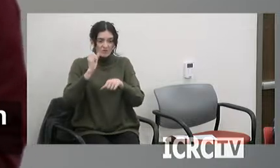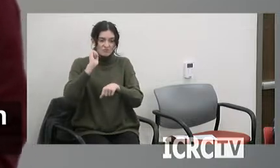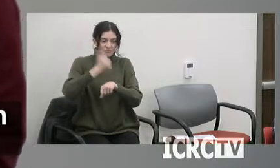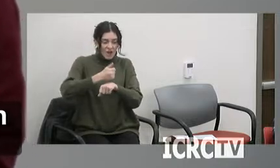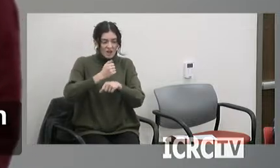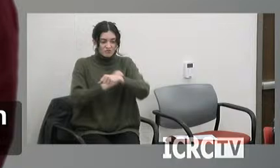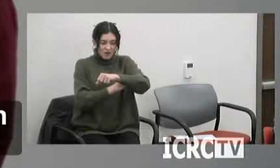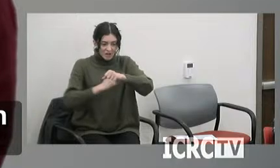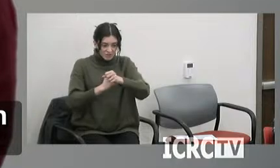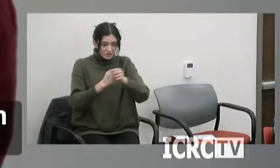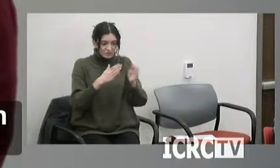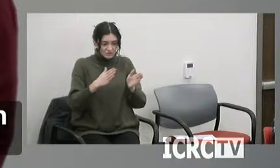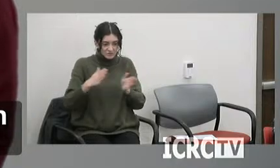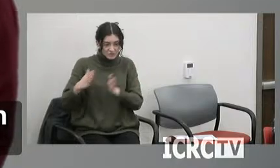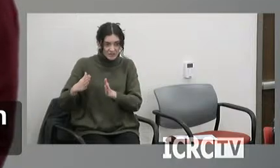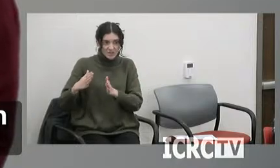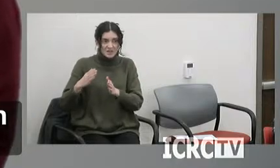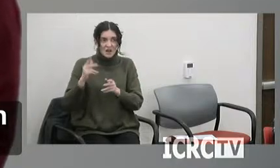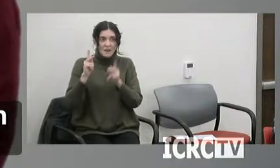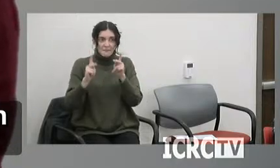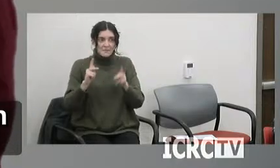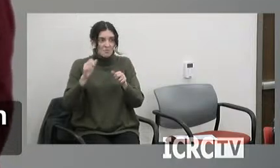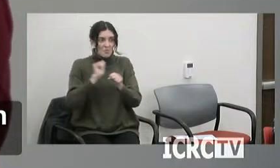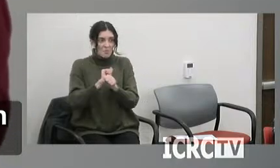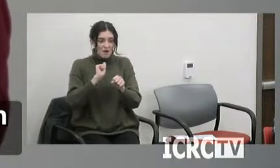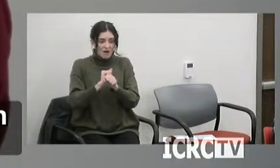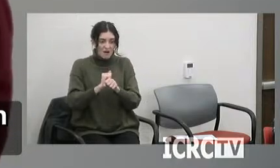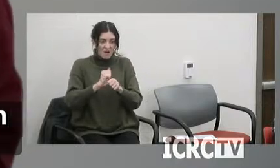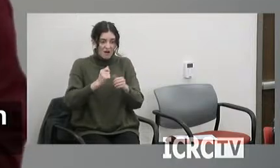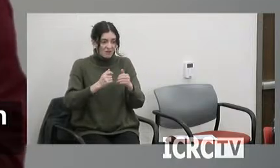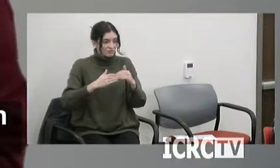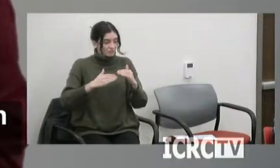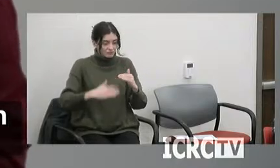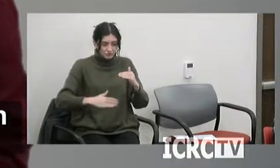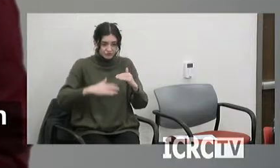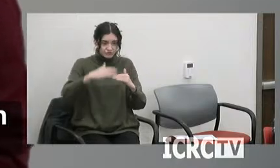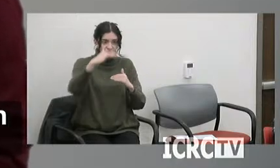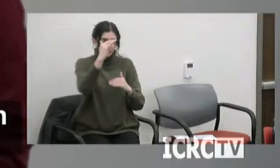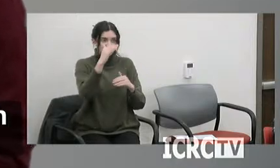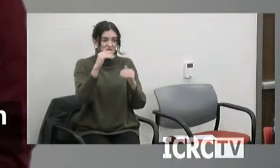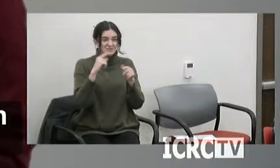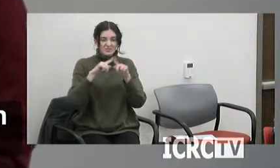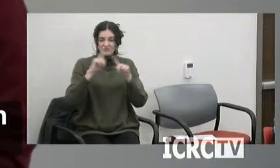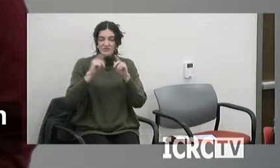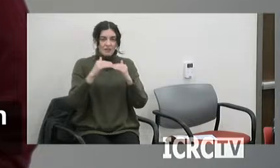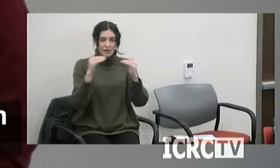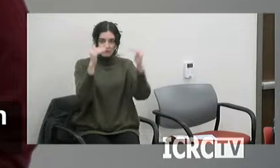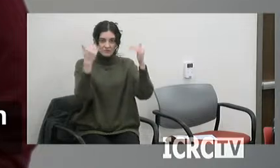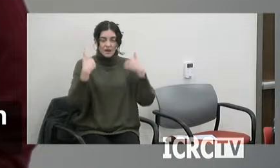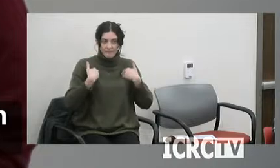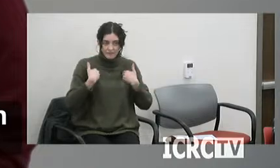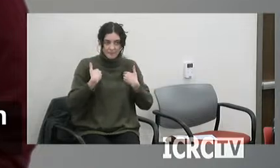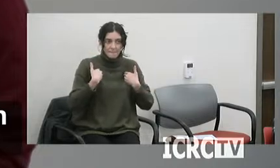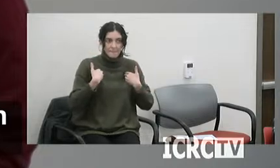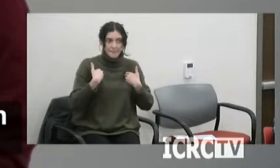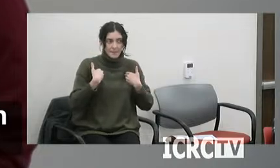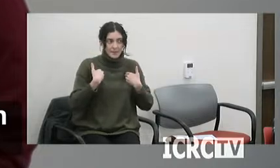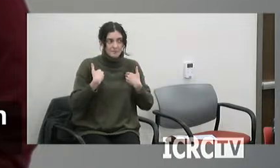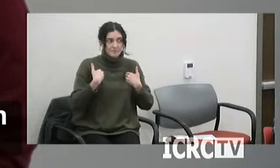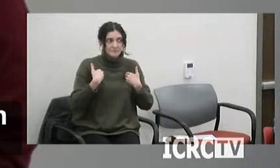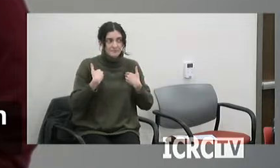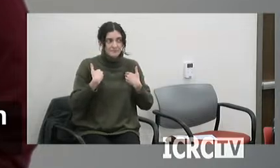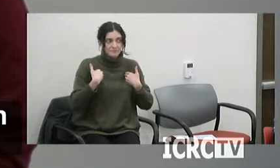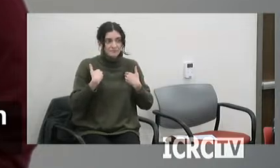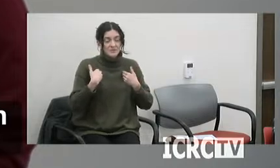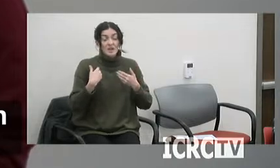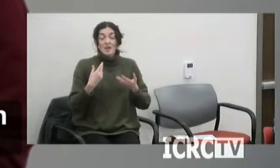to those that report to the superintendent's staff, as well as the treasurer's staff. This did generate some questions as folks not familiar